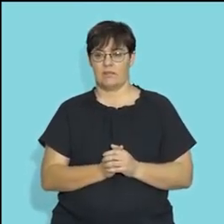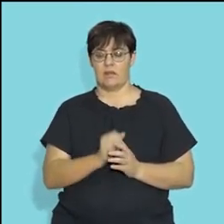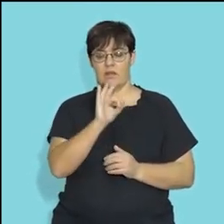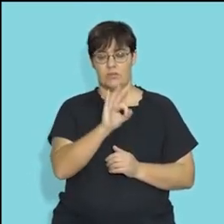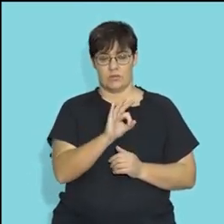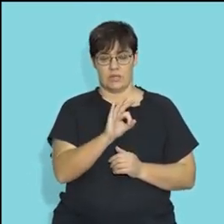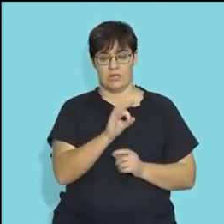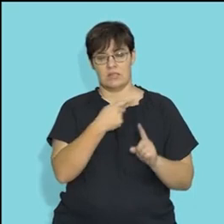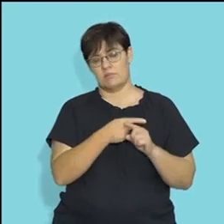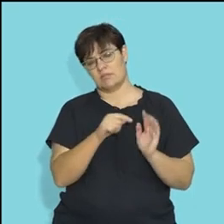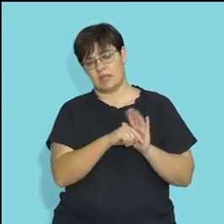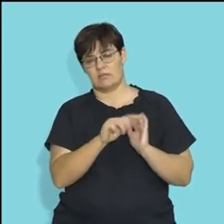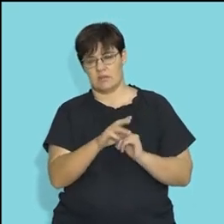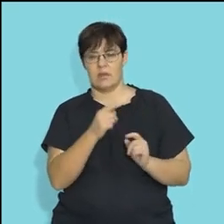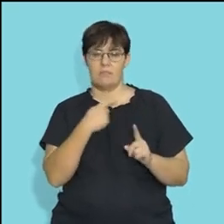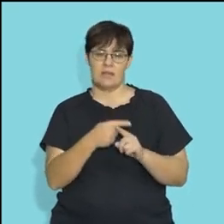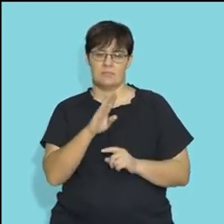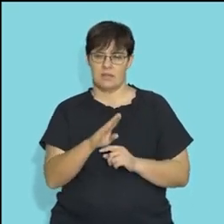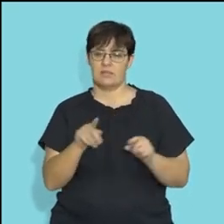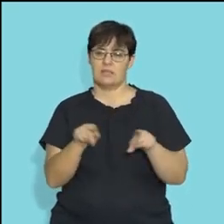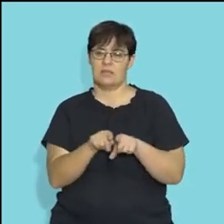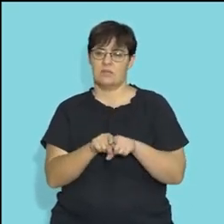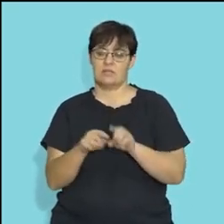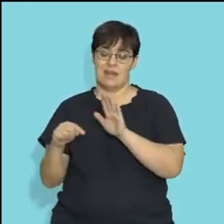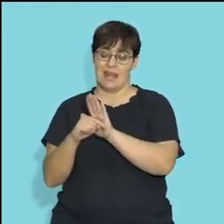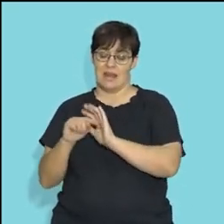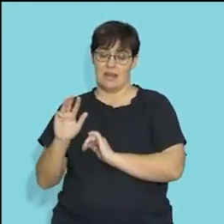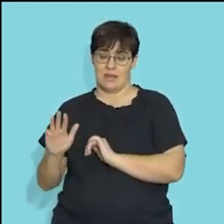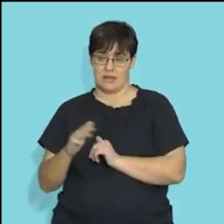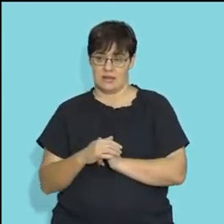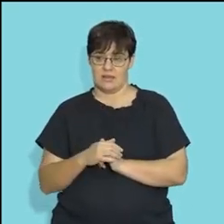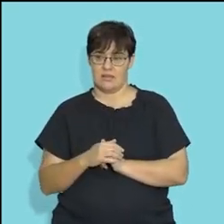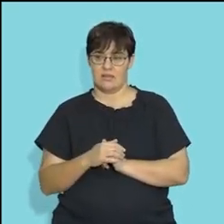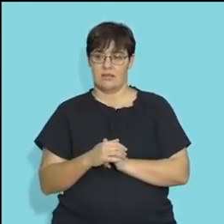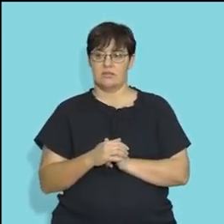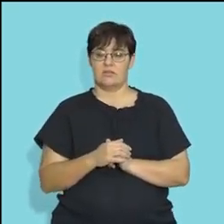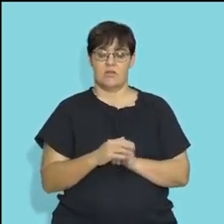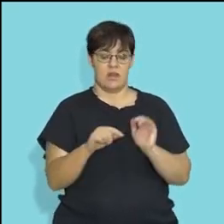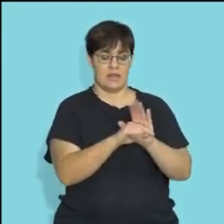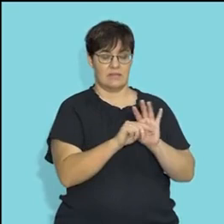to have 3 times -3 plus B is equal to -9. So this